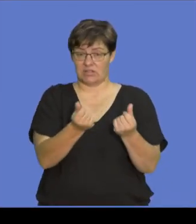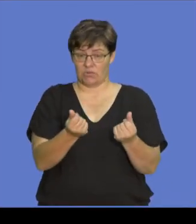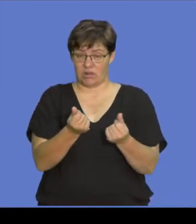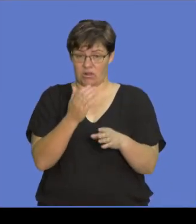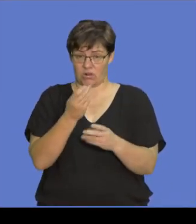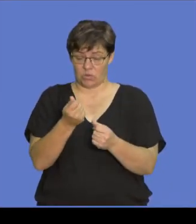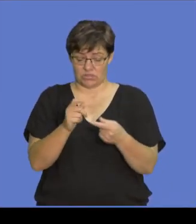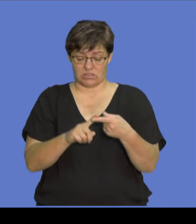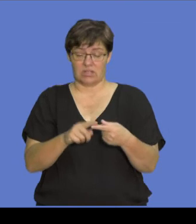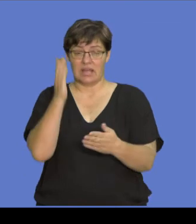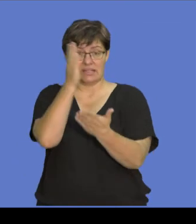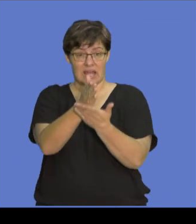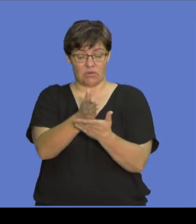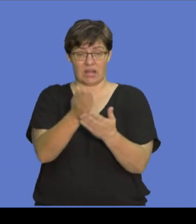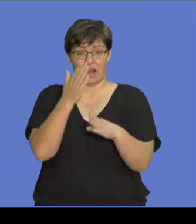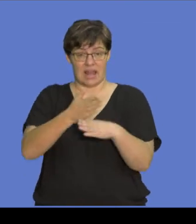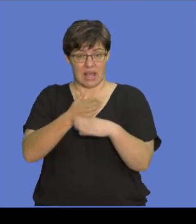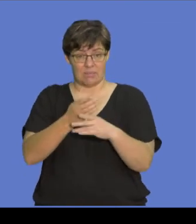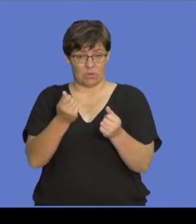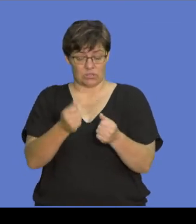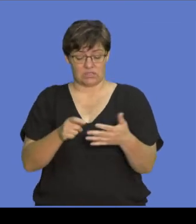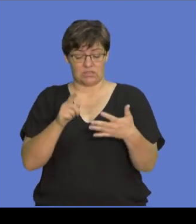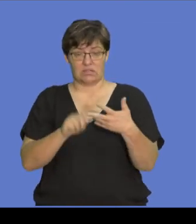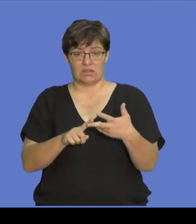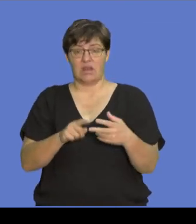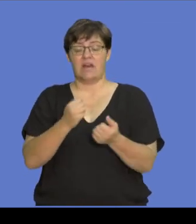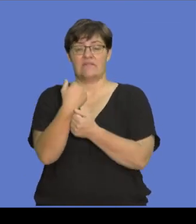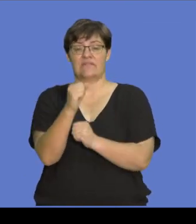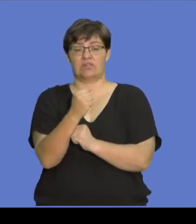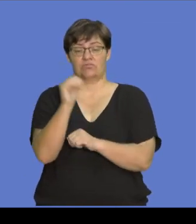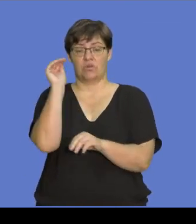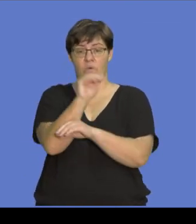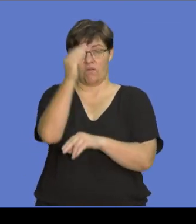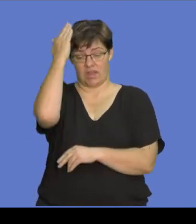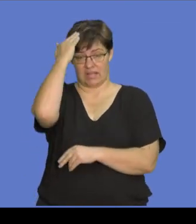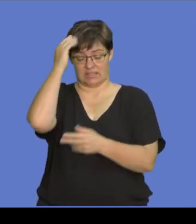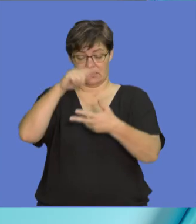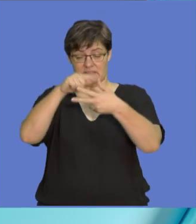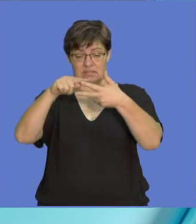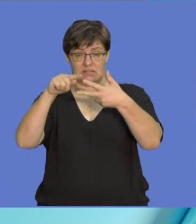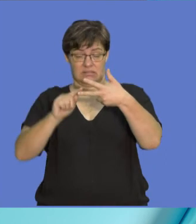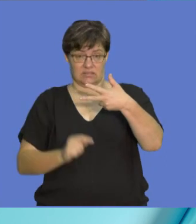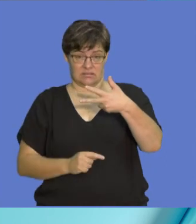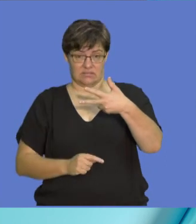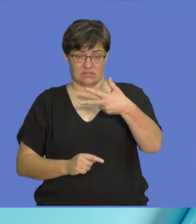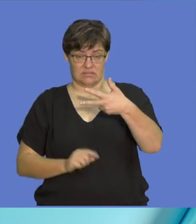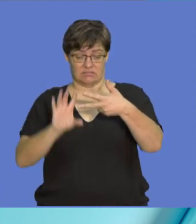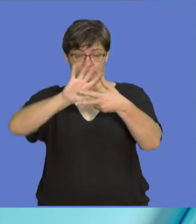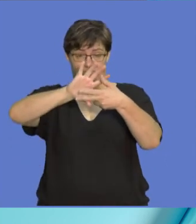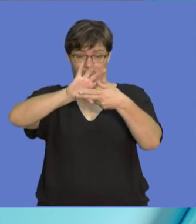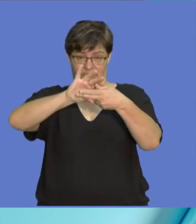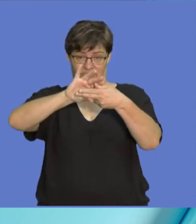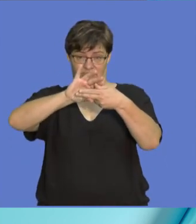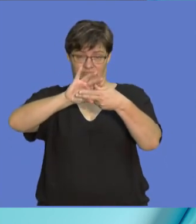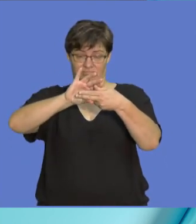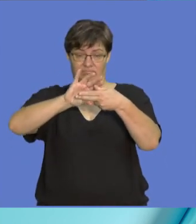direct labor cost, and your factory overheads cost. Now, these 3 cost accounts, clearly you can see,